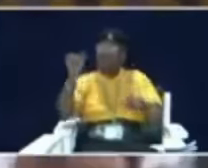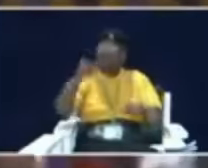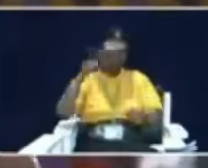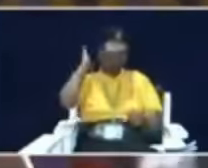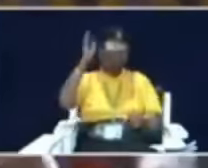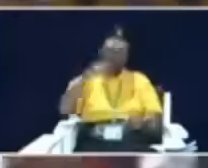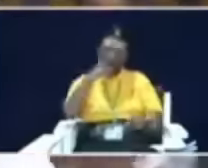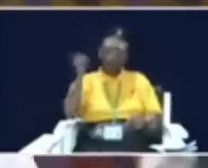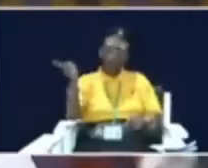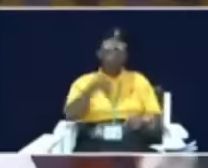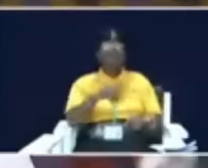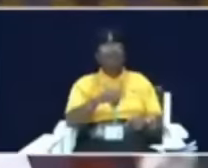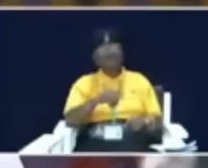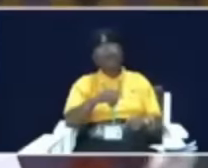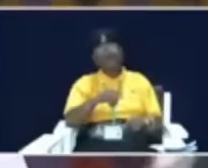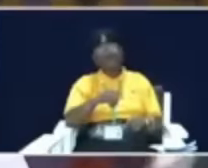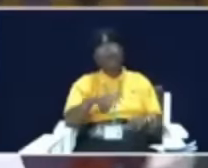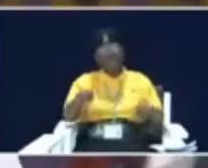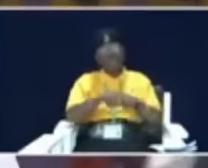It's like I was telling some of my